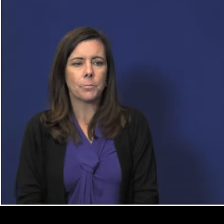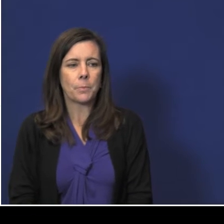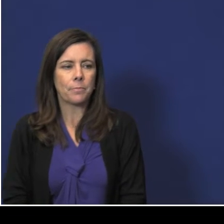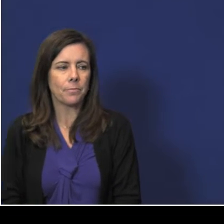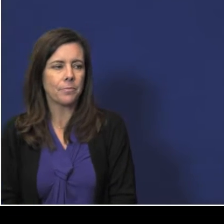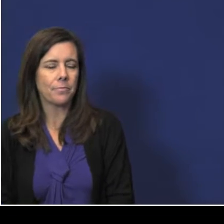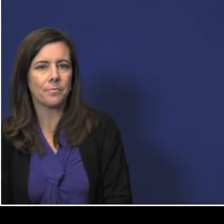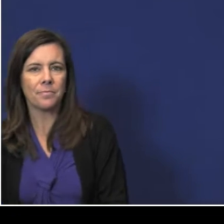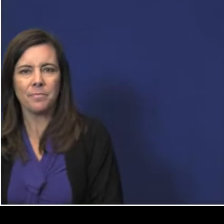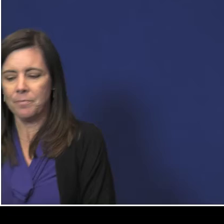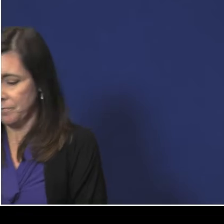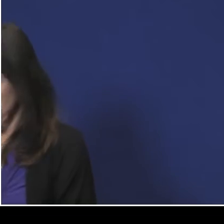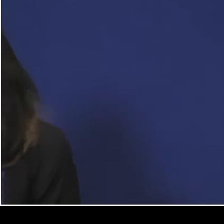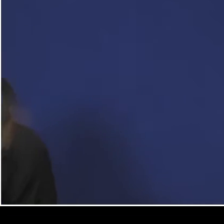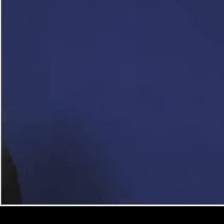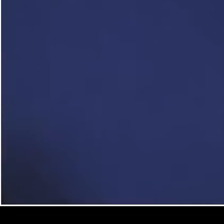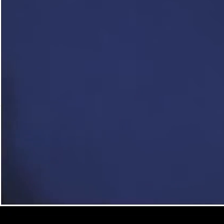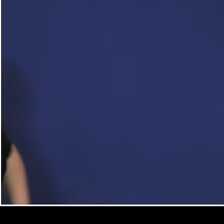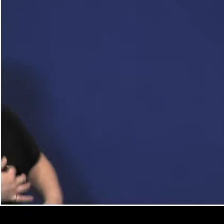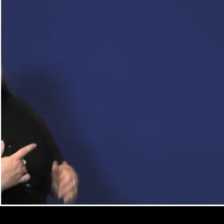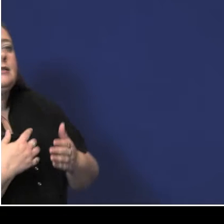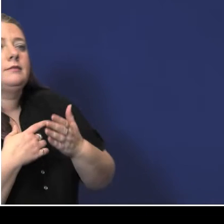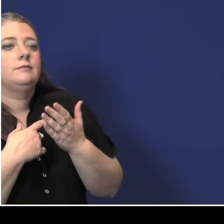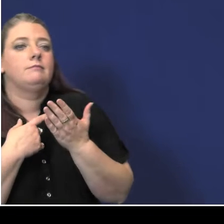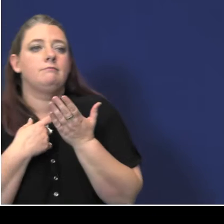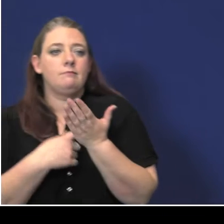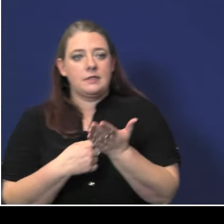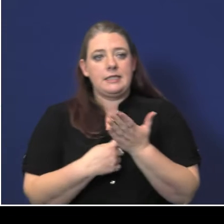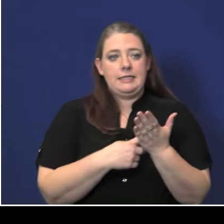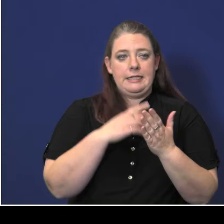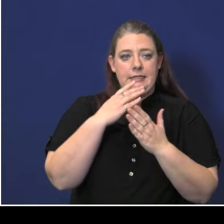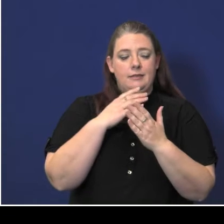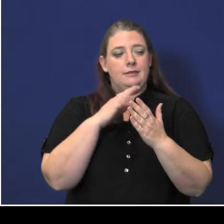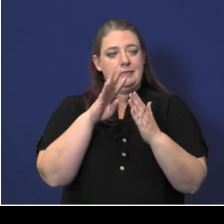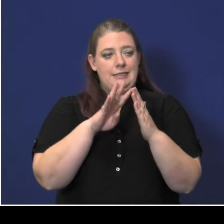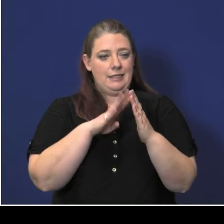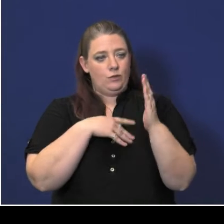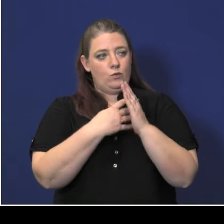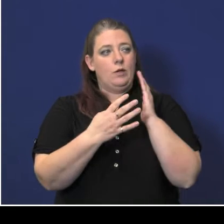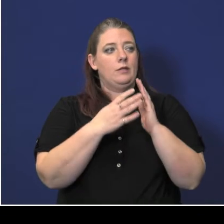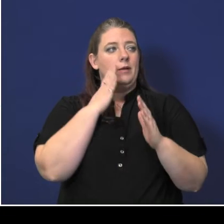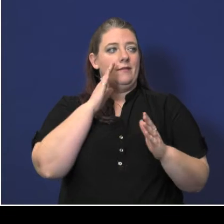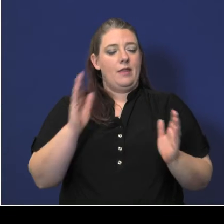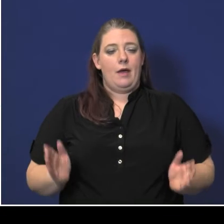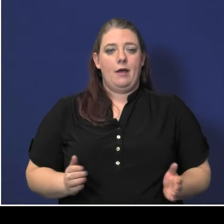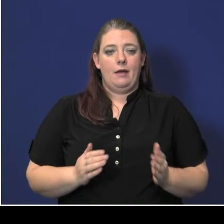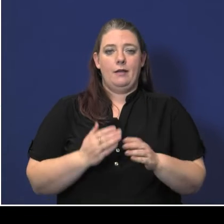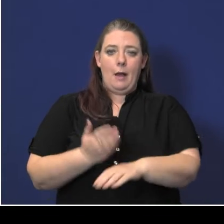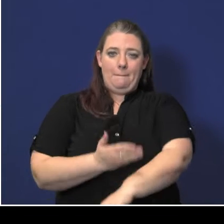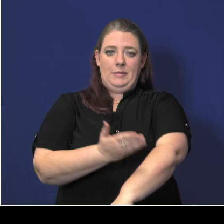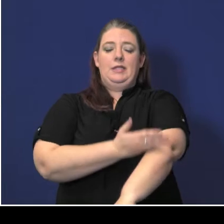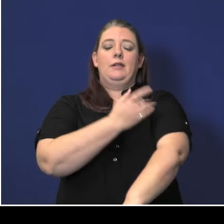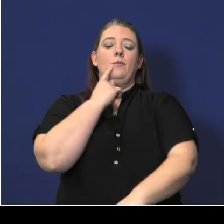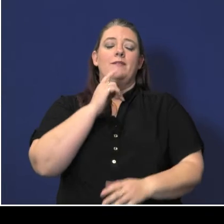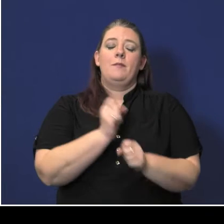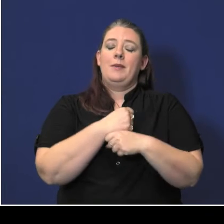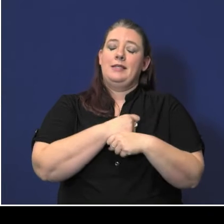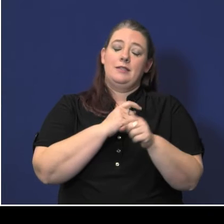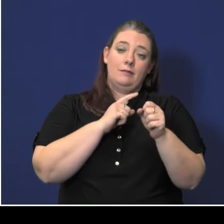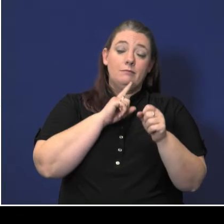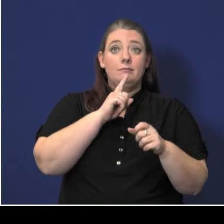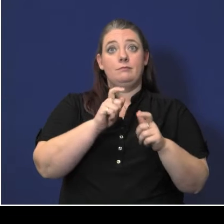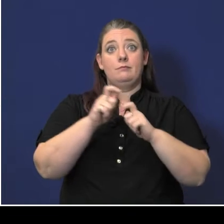And in terms of schedule, we're here tonight, December 14th, to present to you the DD update, but we've made major progress and had a